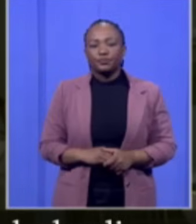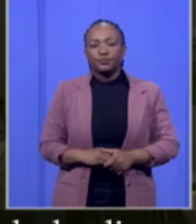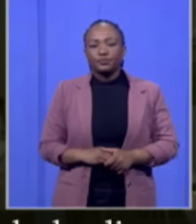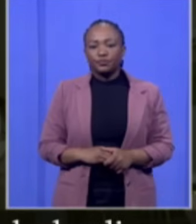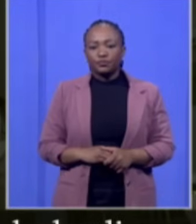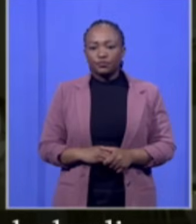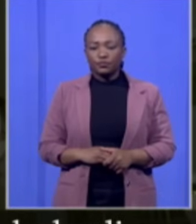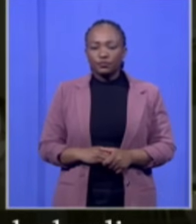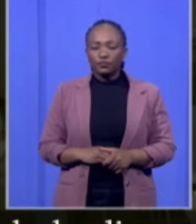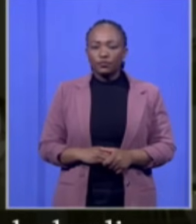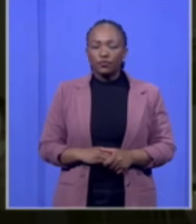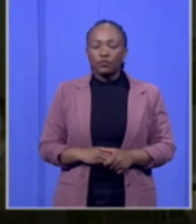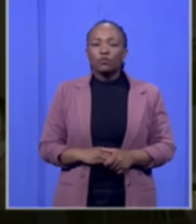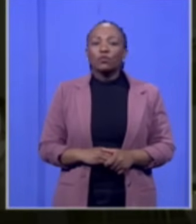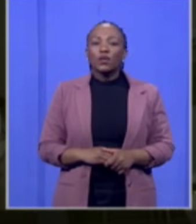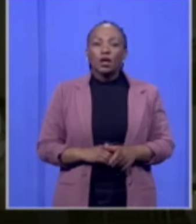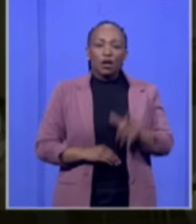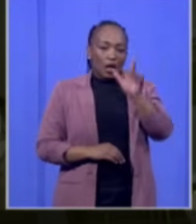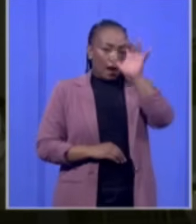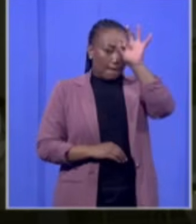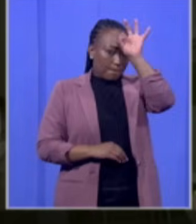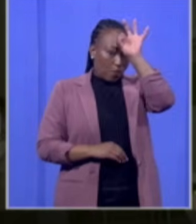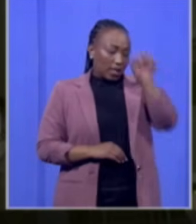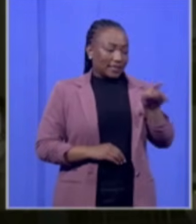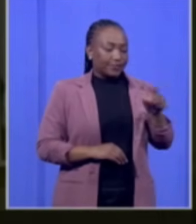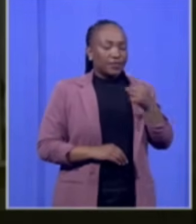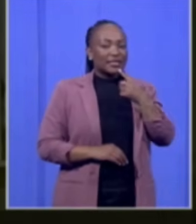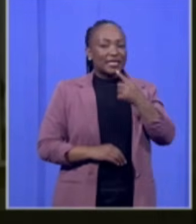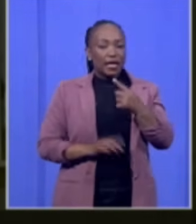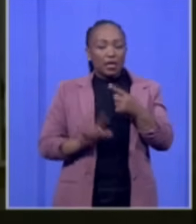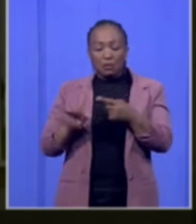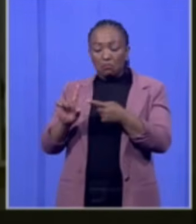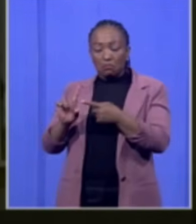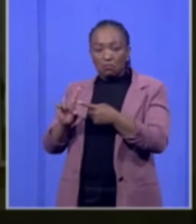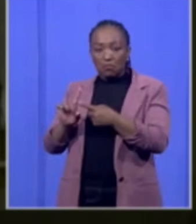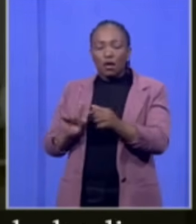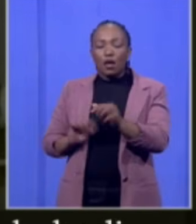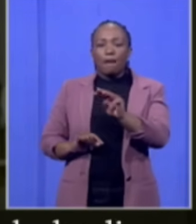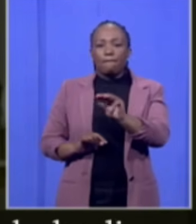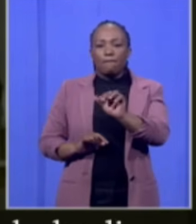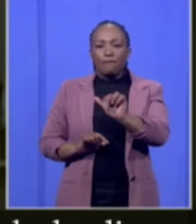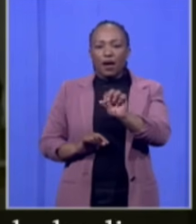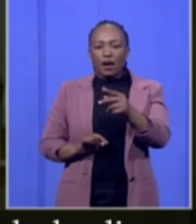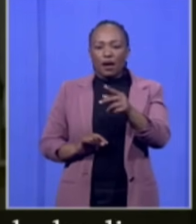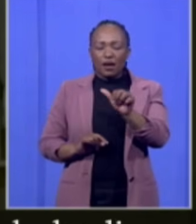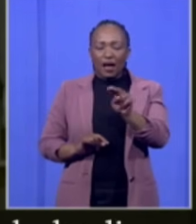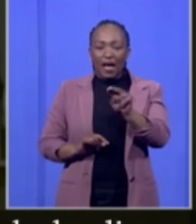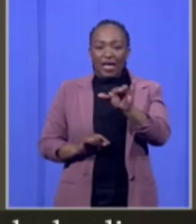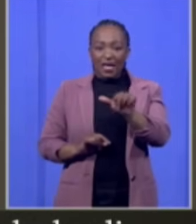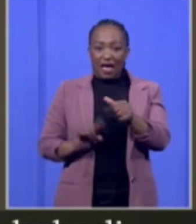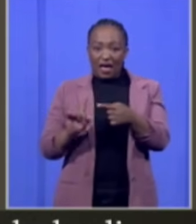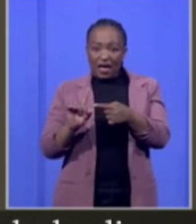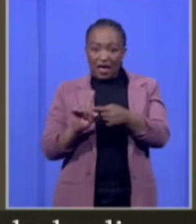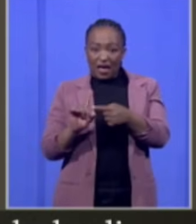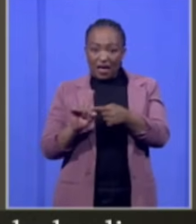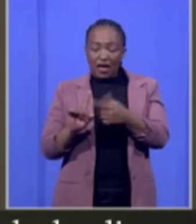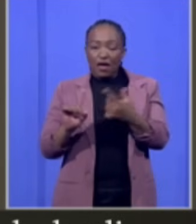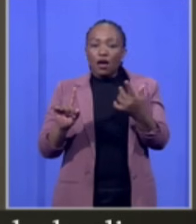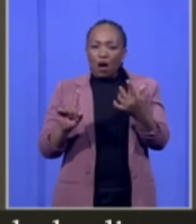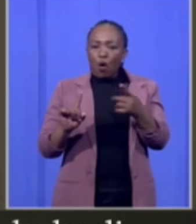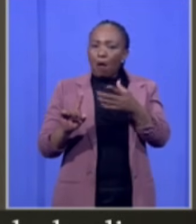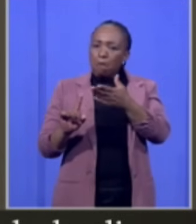Sepolesa se bolela ha Makhanya a fumanwe flateng eo ho dula motswallae e leng moo nakong ya ho feta a neng a renta teng dikoloi. Ka mora ho